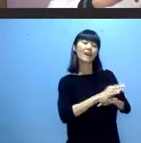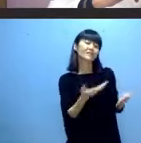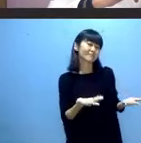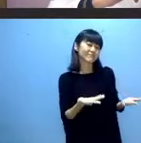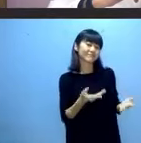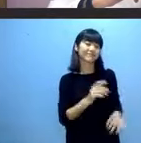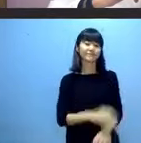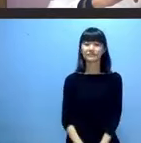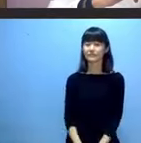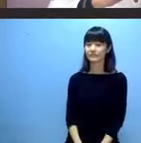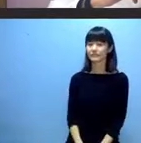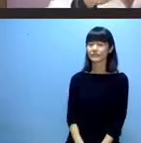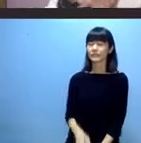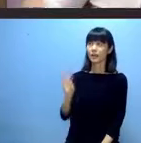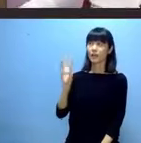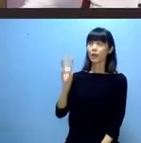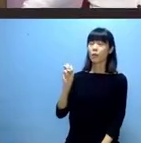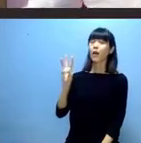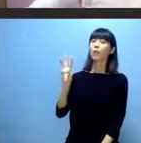Wow.